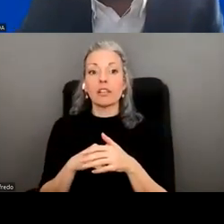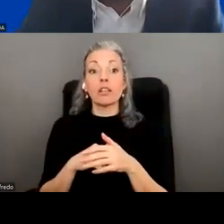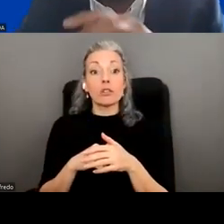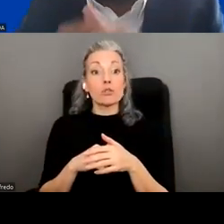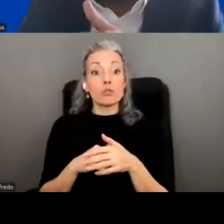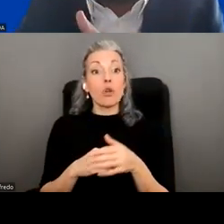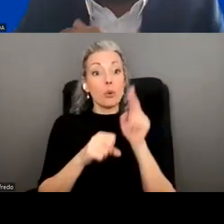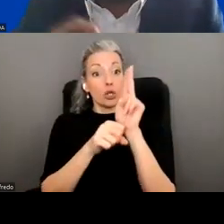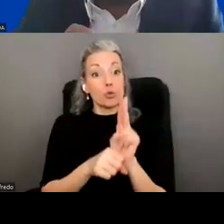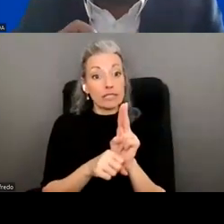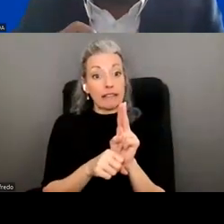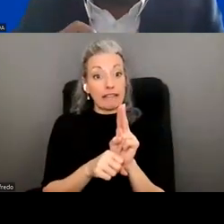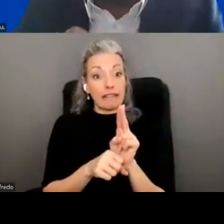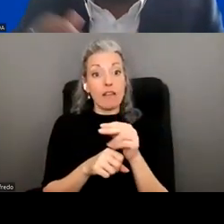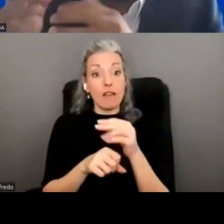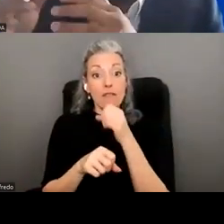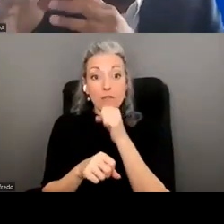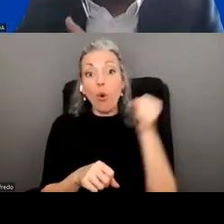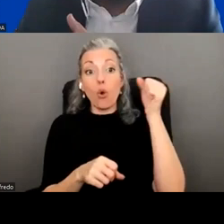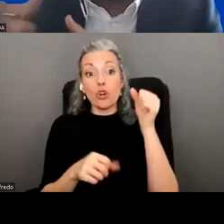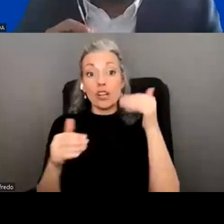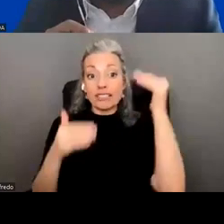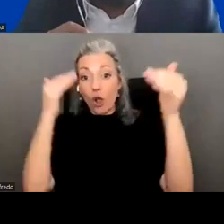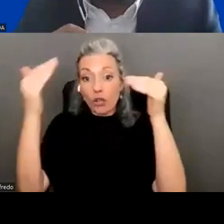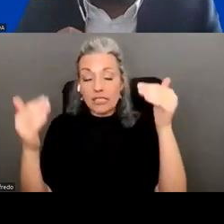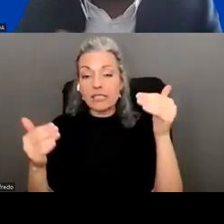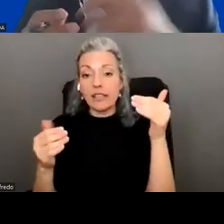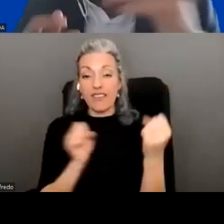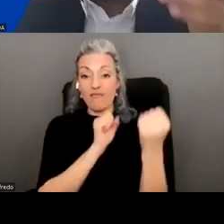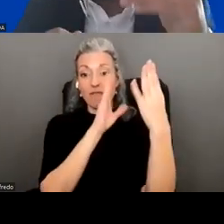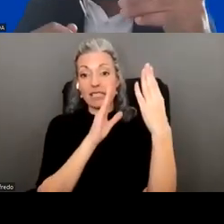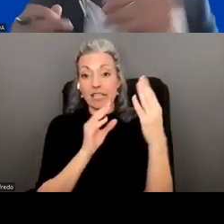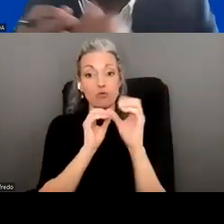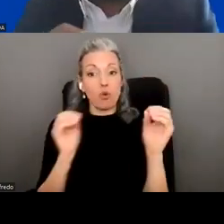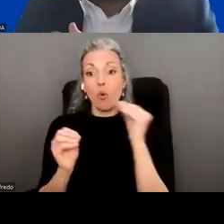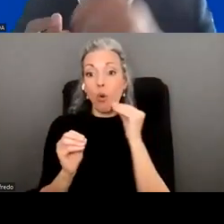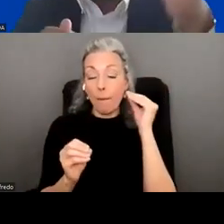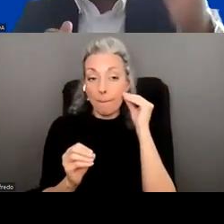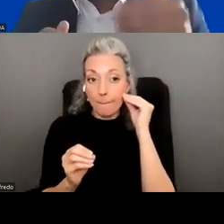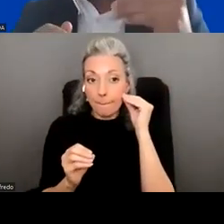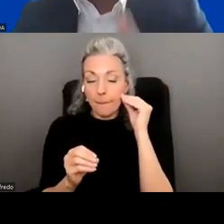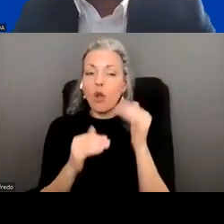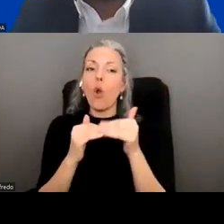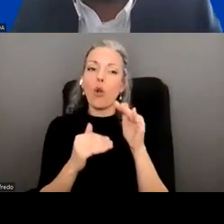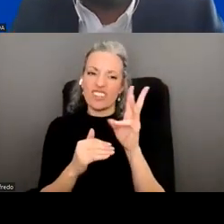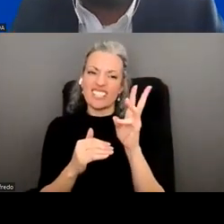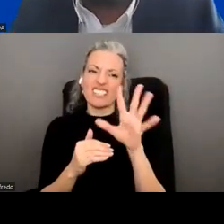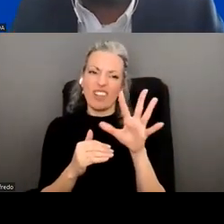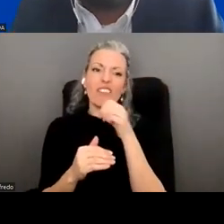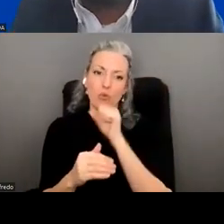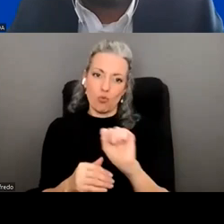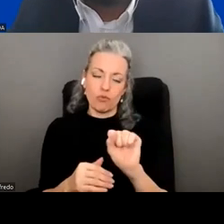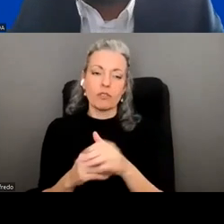is measuring our rate of older adults experiencing homelessness. Currently is 65 plus, but the work group recommended maybe lowering that threshold age